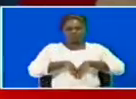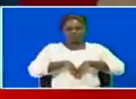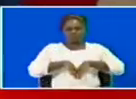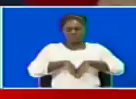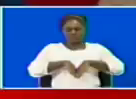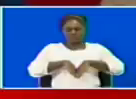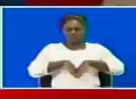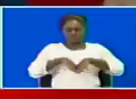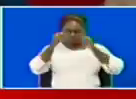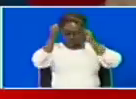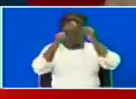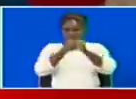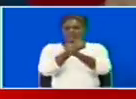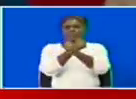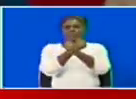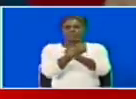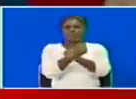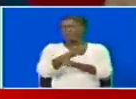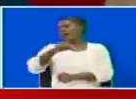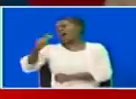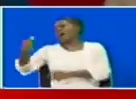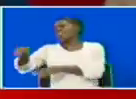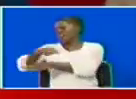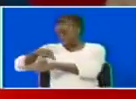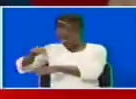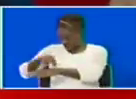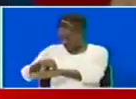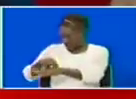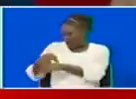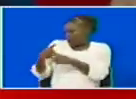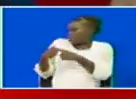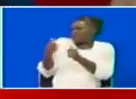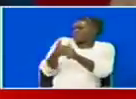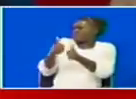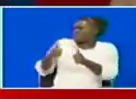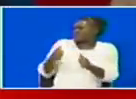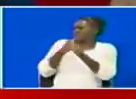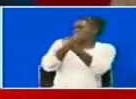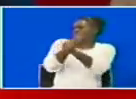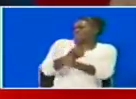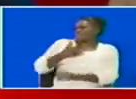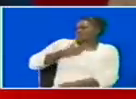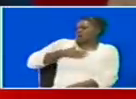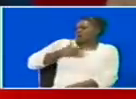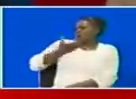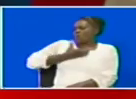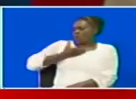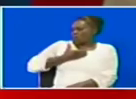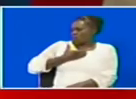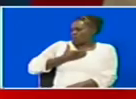military we've defended other nations borders while refusing to defend our